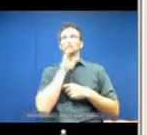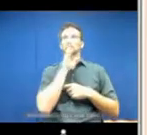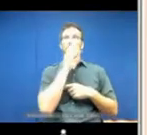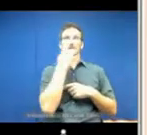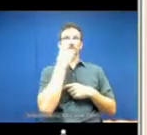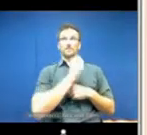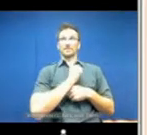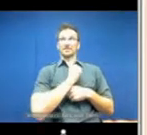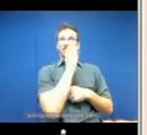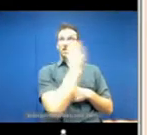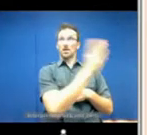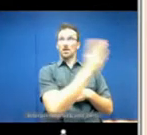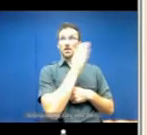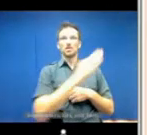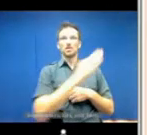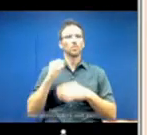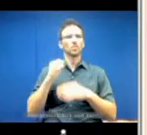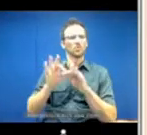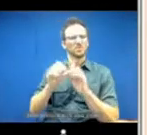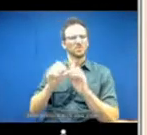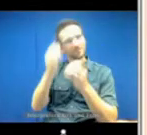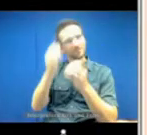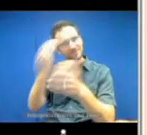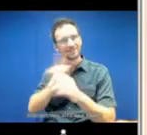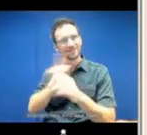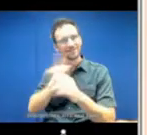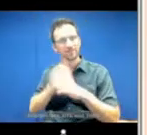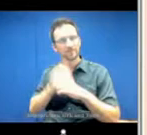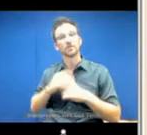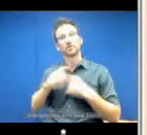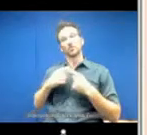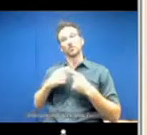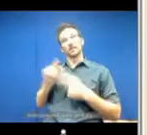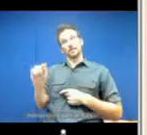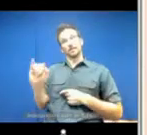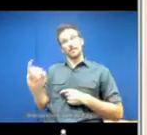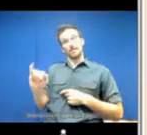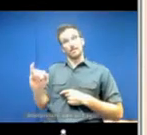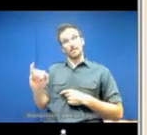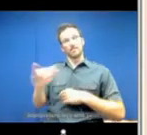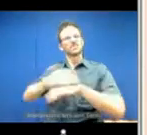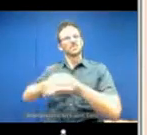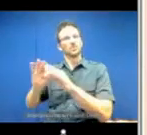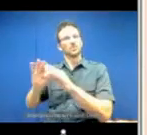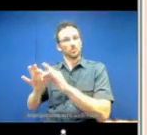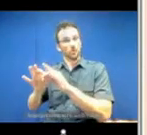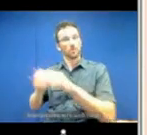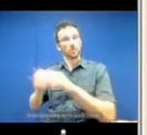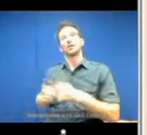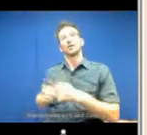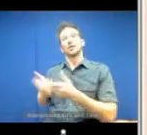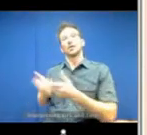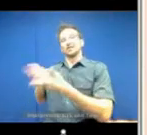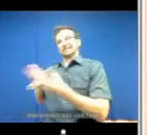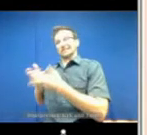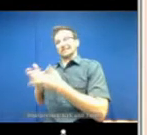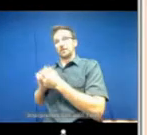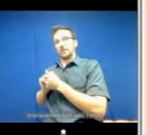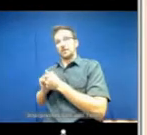When the table interpreter is addressing issues with the deposition interpreter, nobody's actually interpreting that.